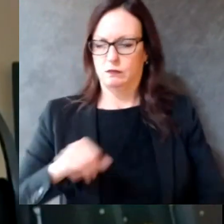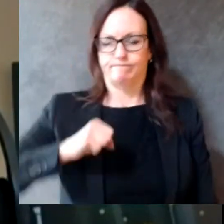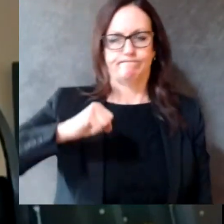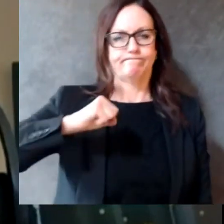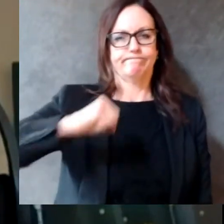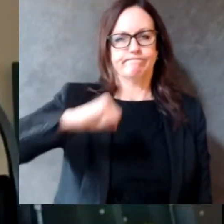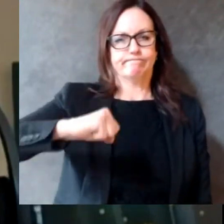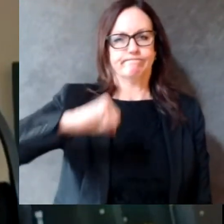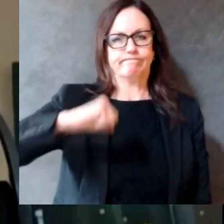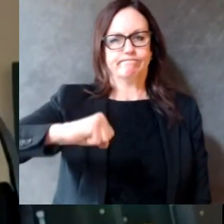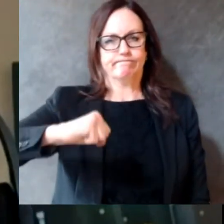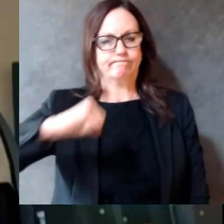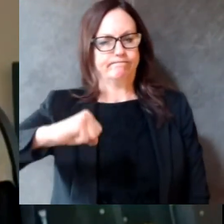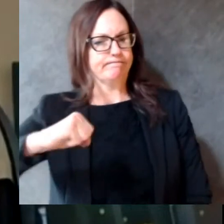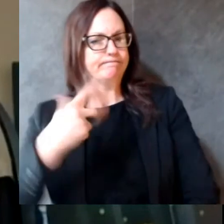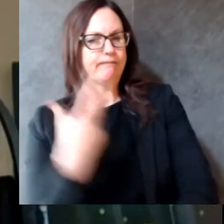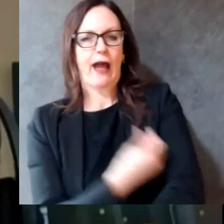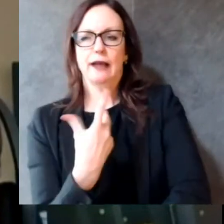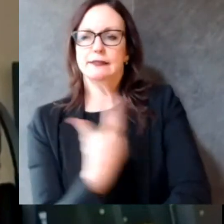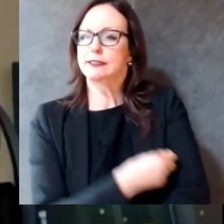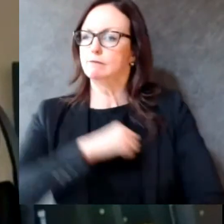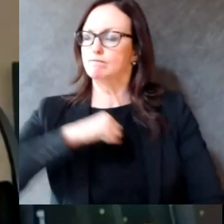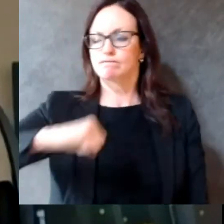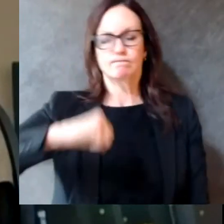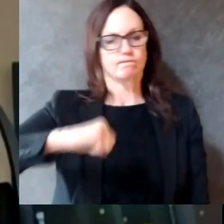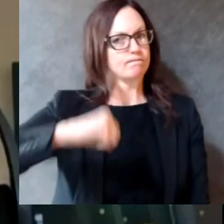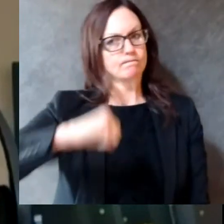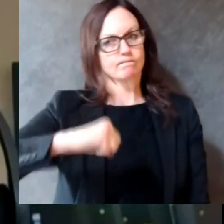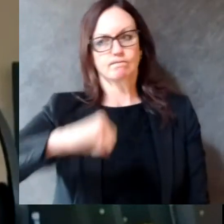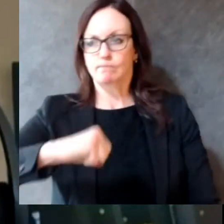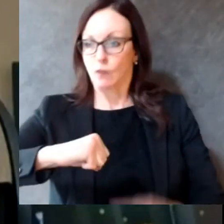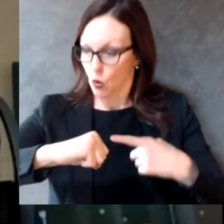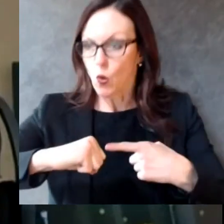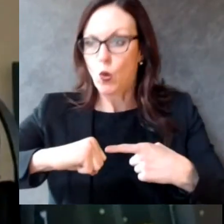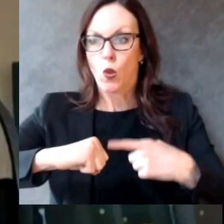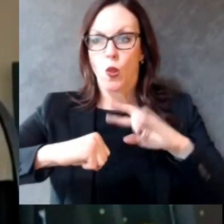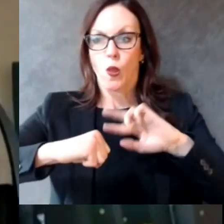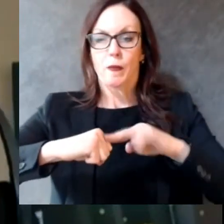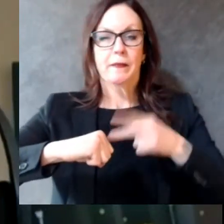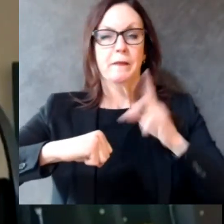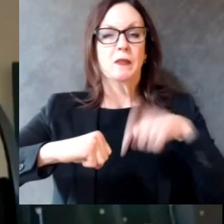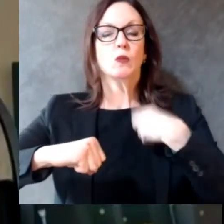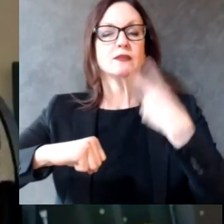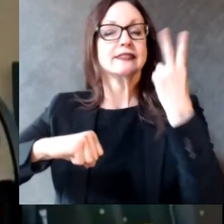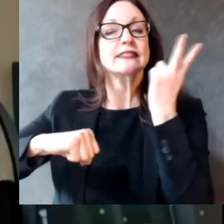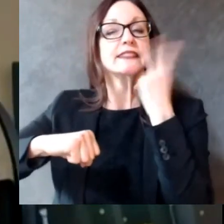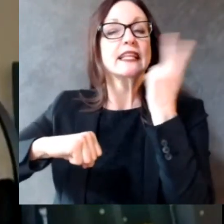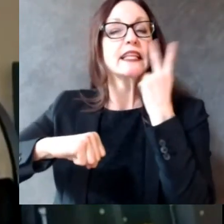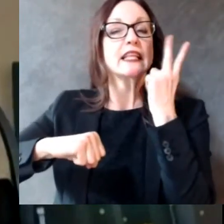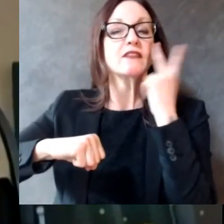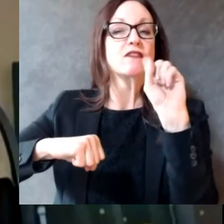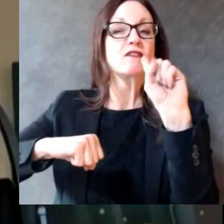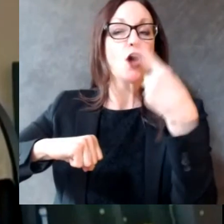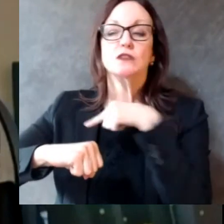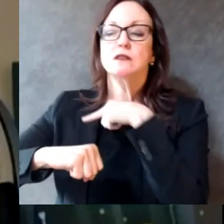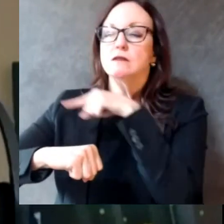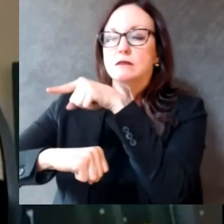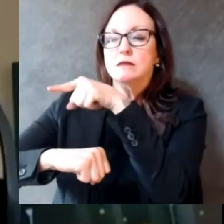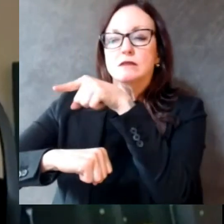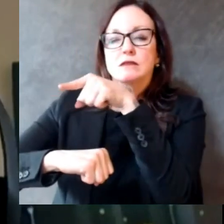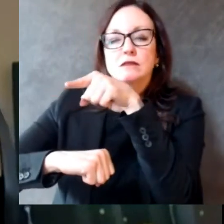Here's a great example. I was speaking with people at the university this week, talking about students getting